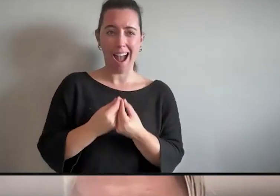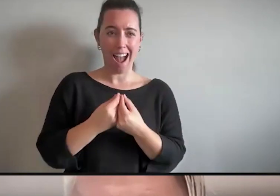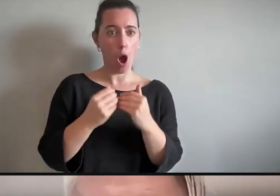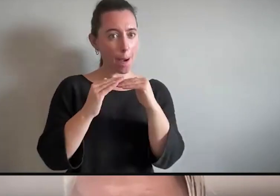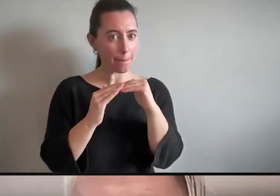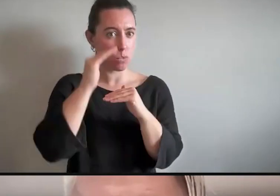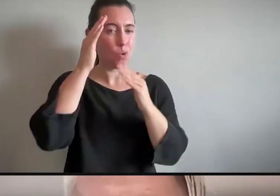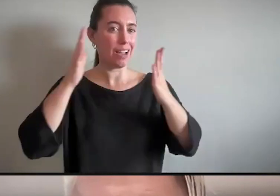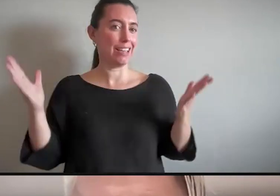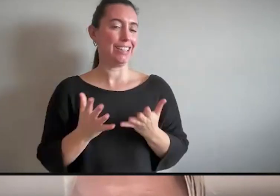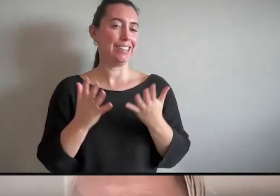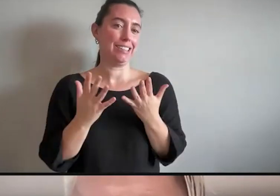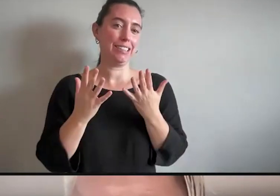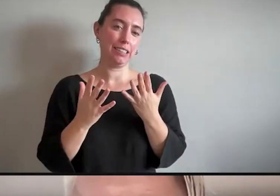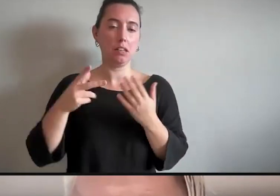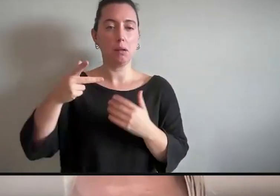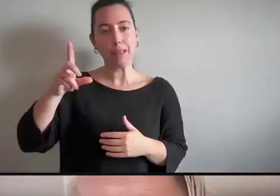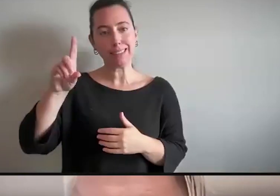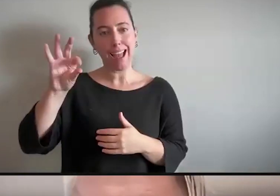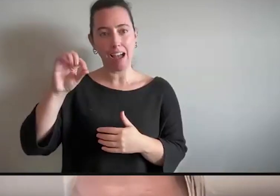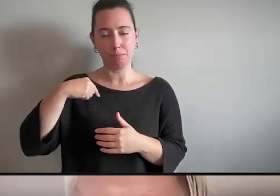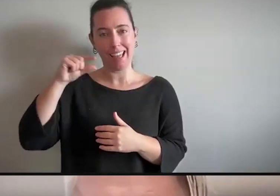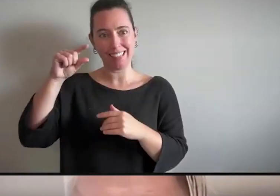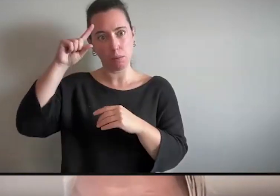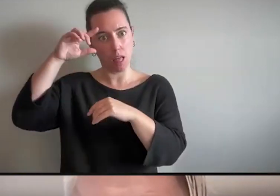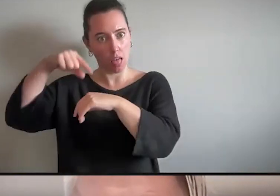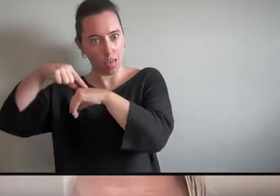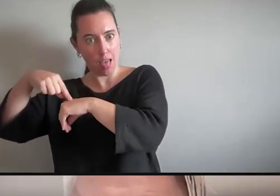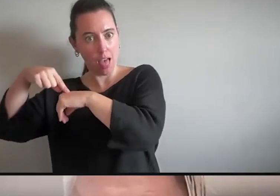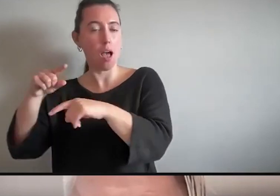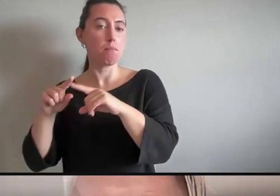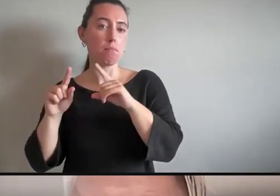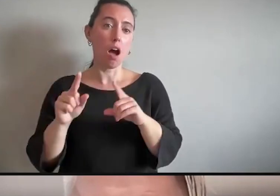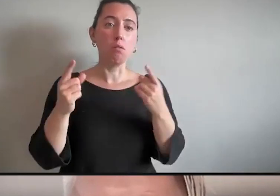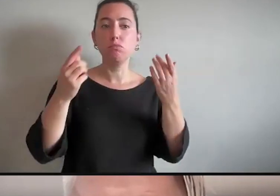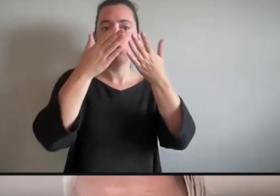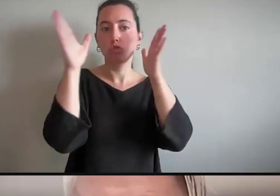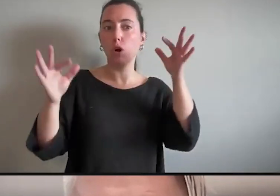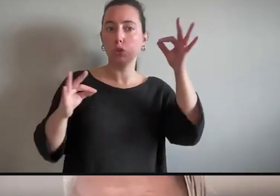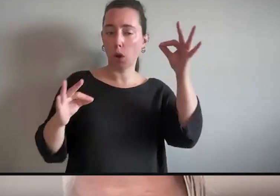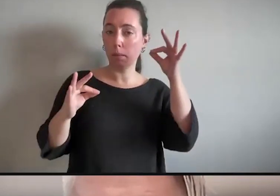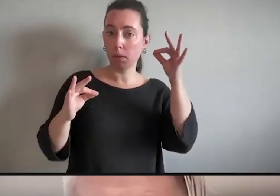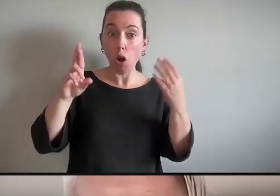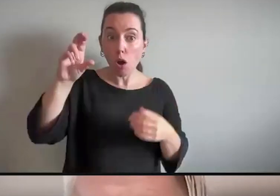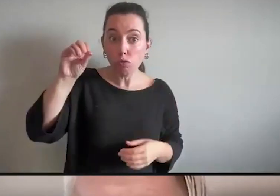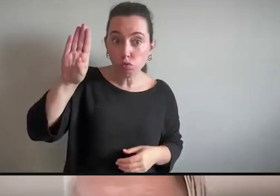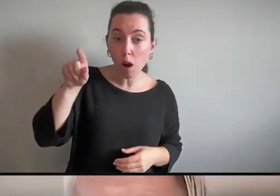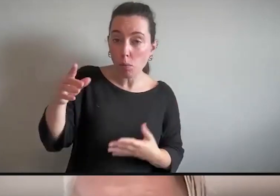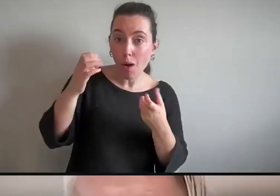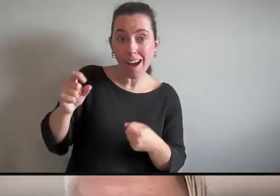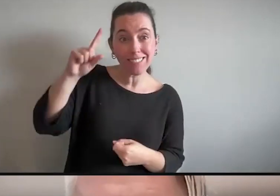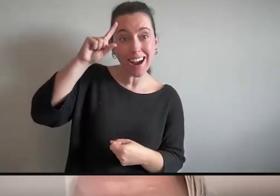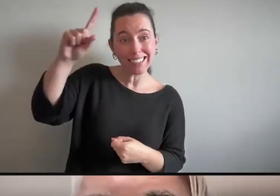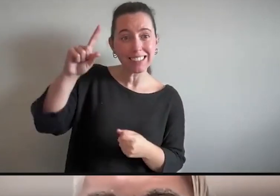accessible? Tend to be PDFs all the time, but really, what could we do? Rob, do you have a kind of how do